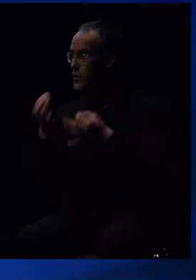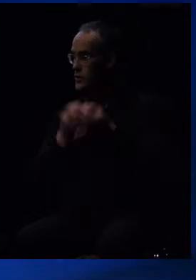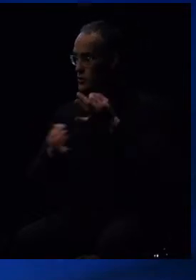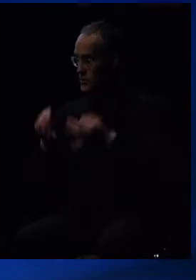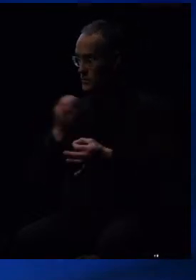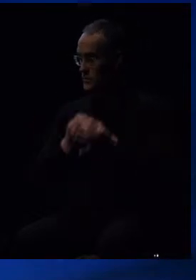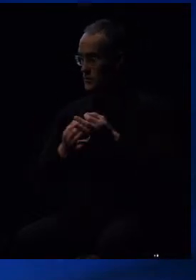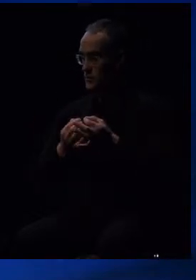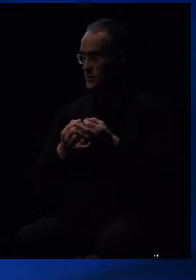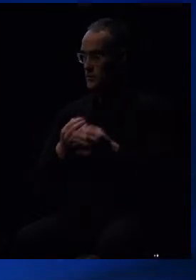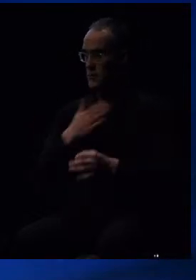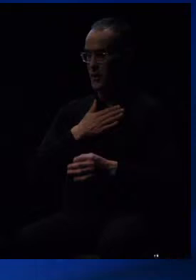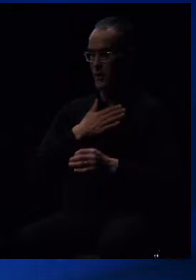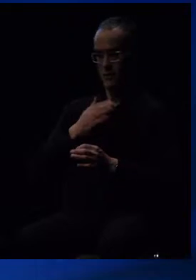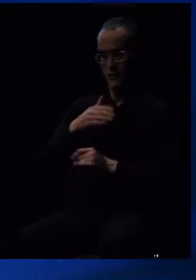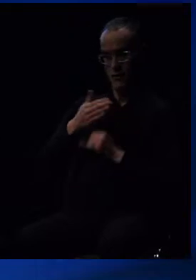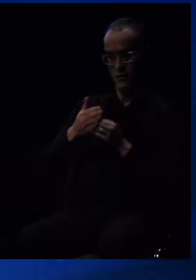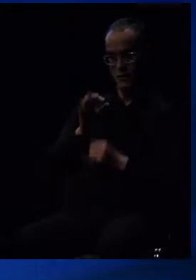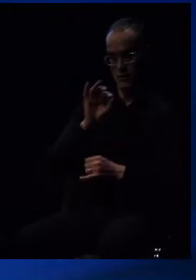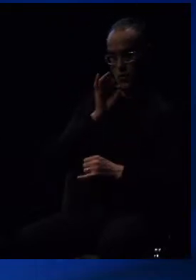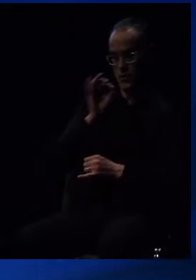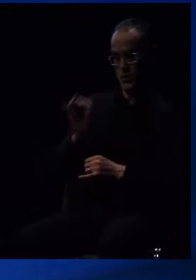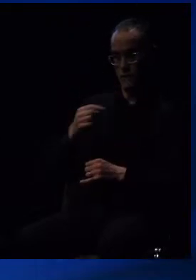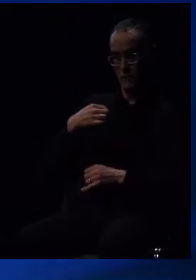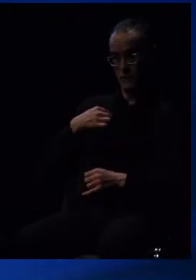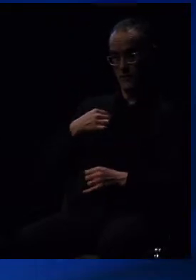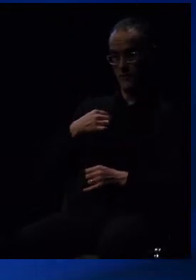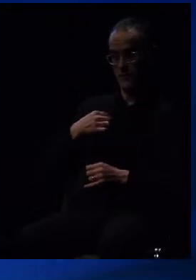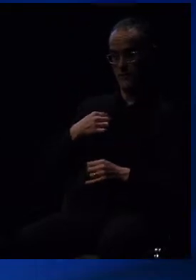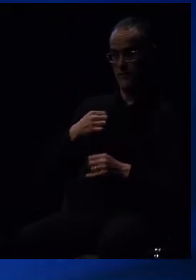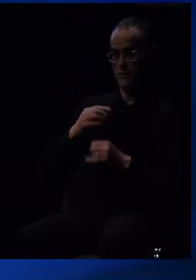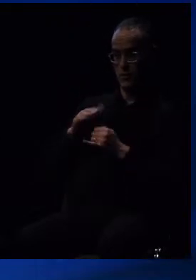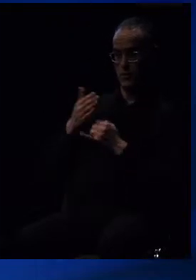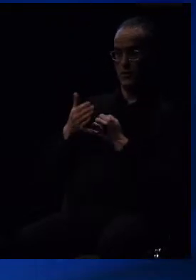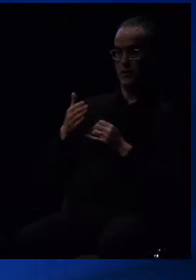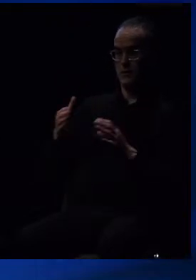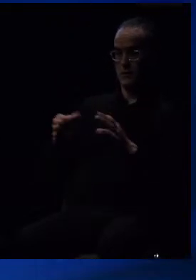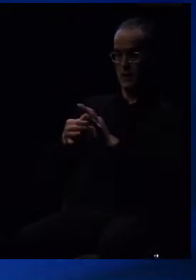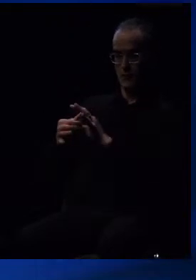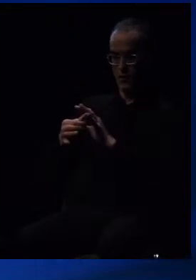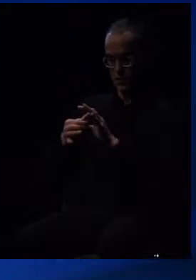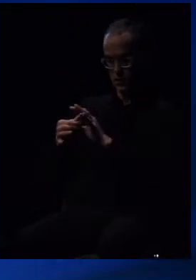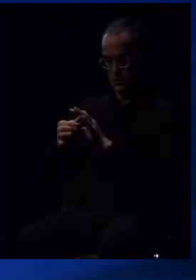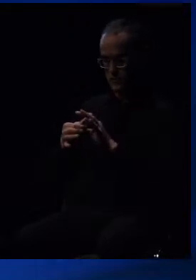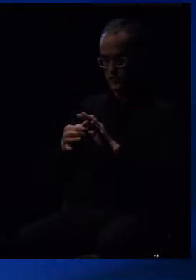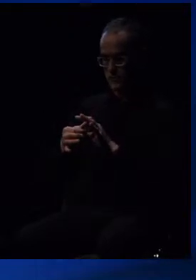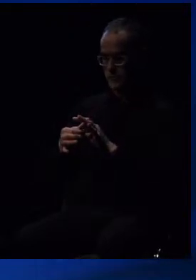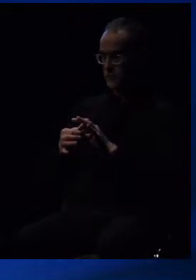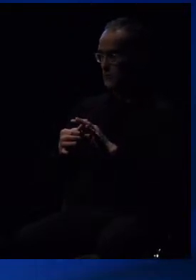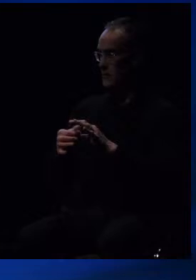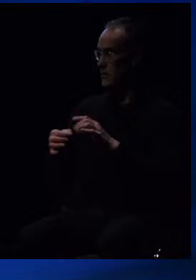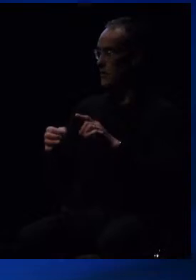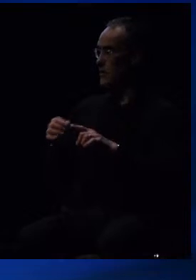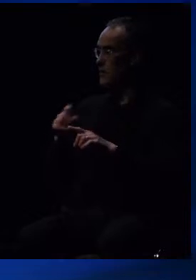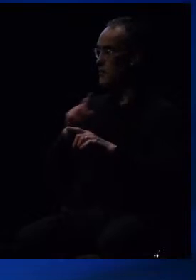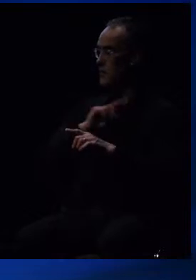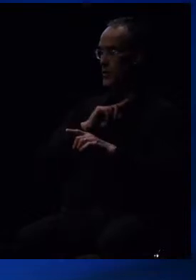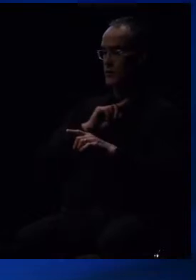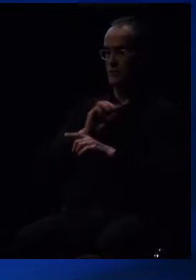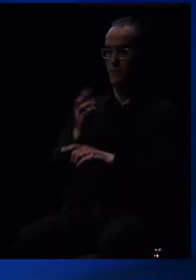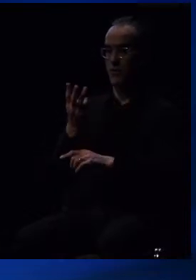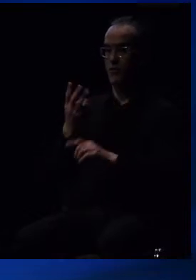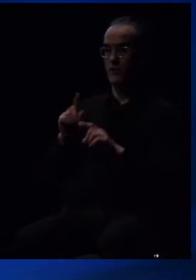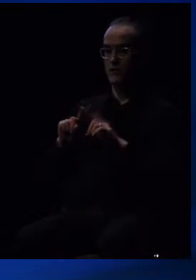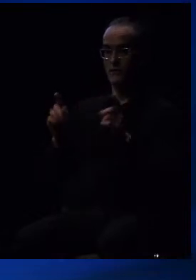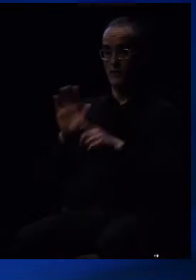finish on your collaboration because, I mean, having been working on 3 feature films,